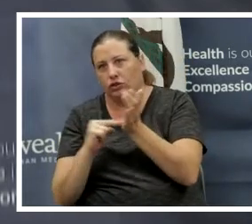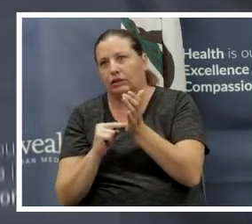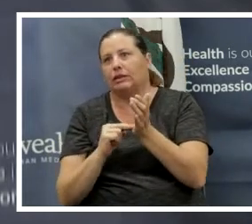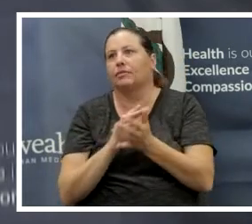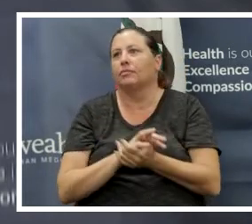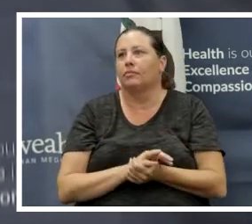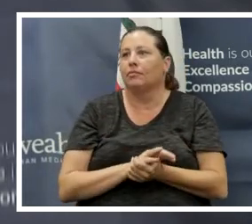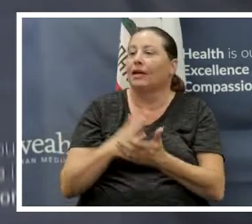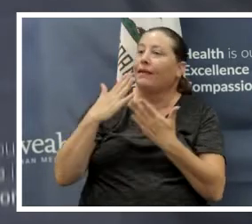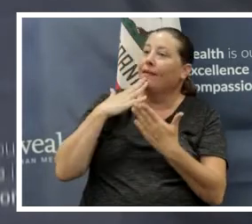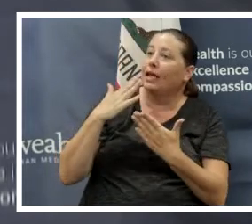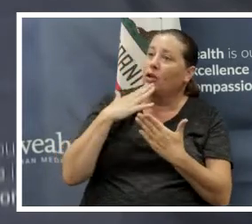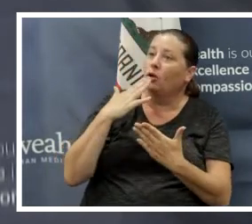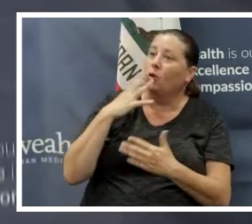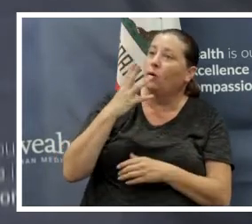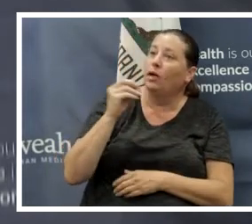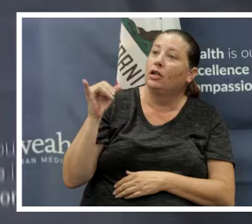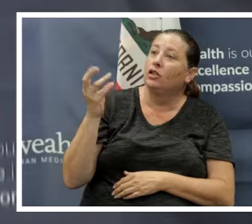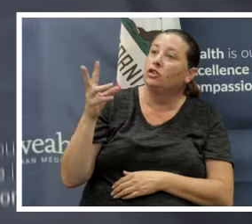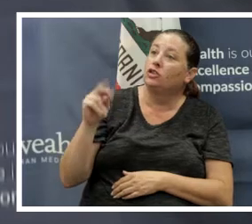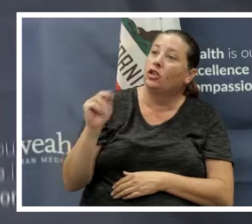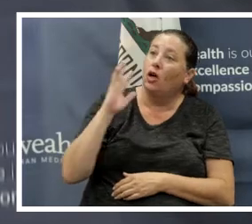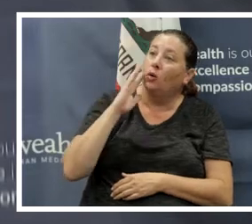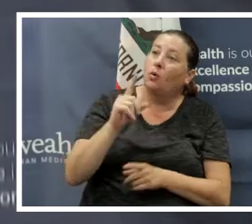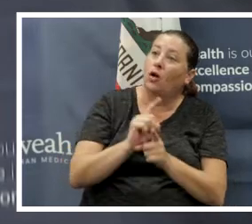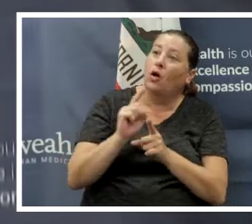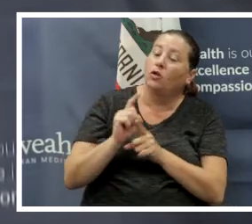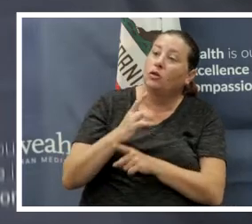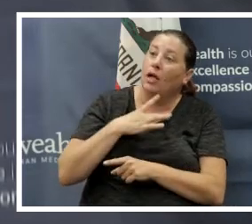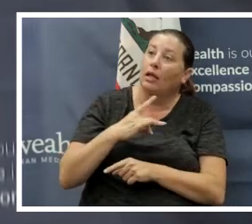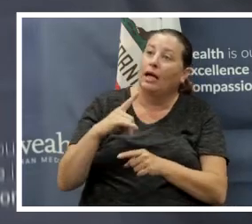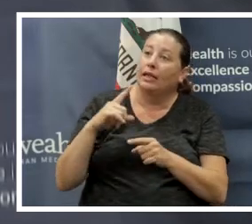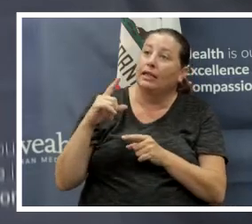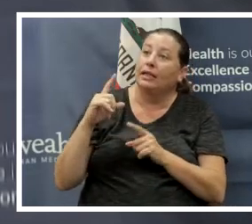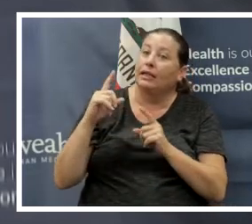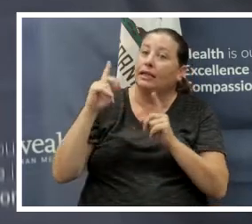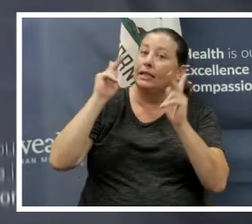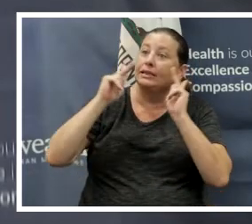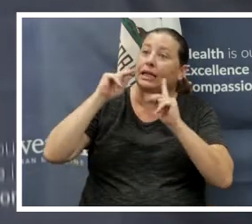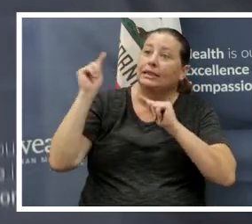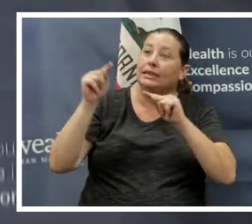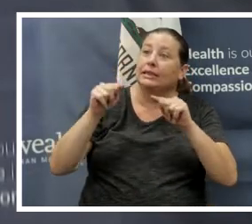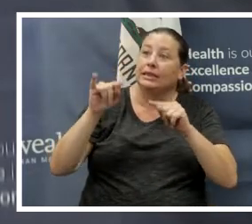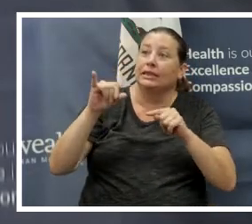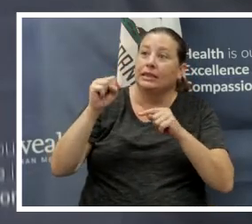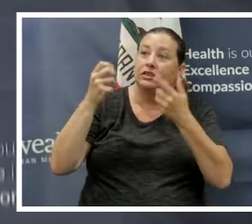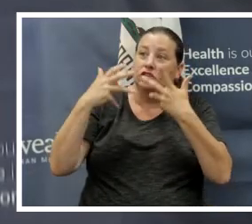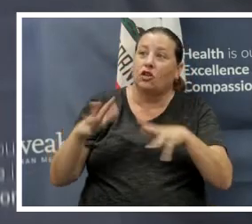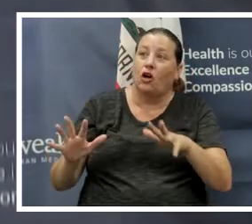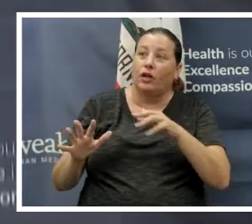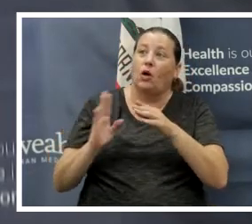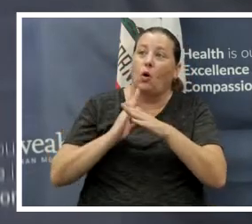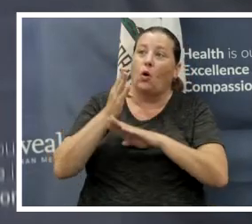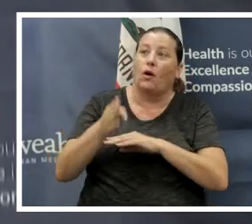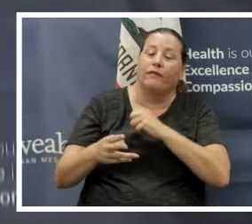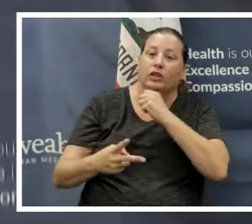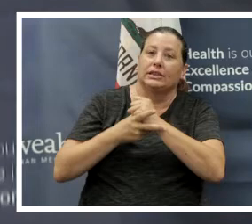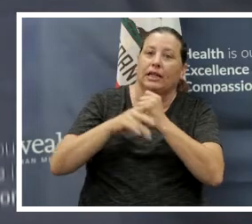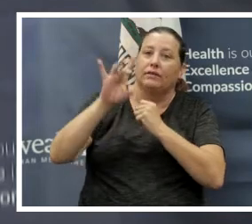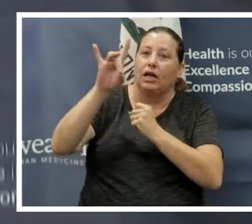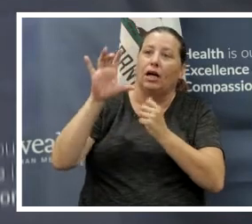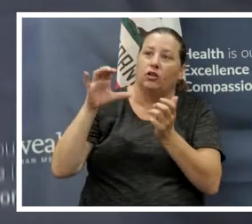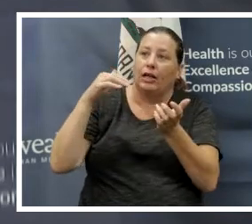well. Okay, thank you. And John would also like the attendees to know that it's already saved over 800,000 by